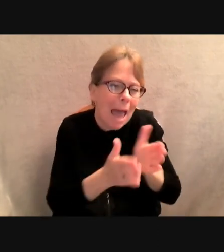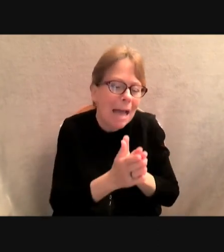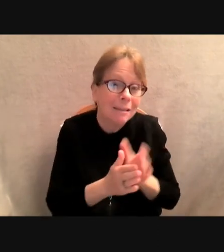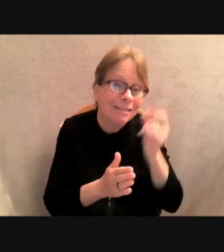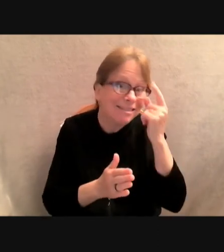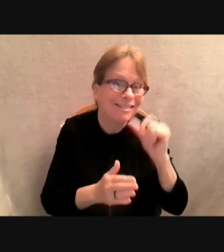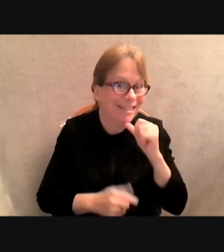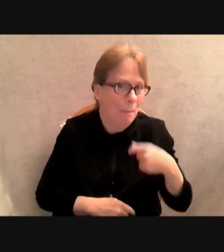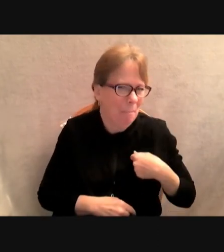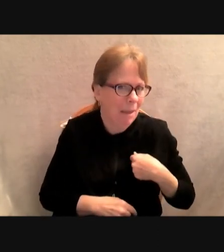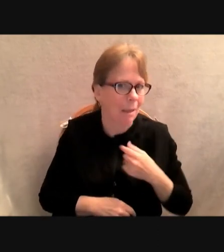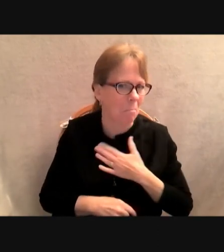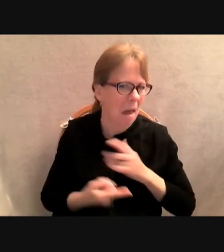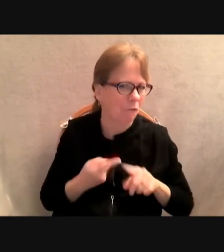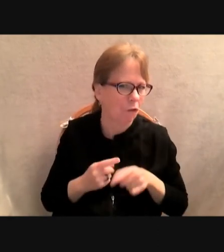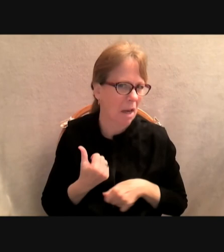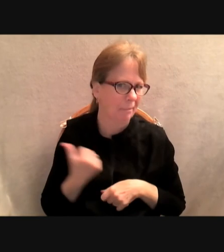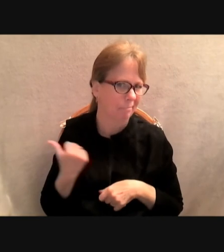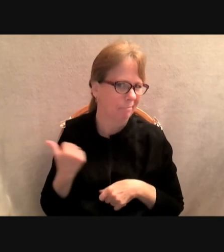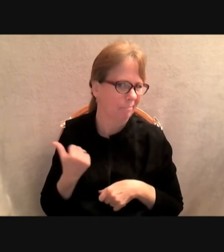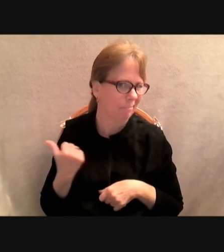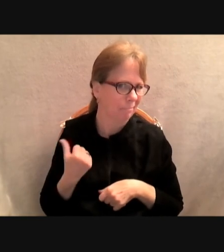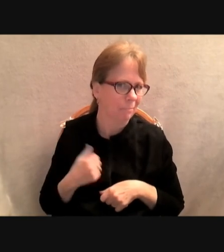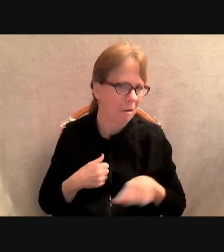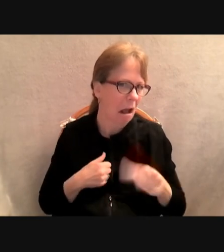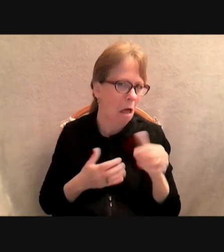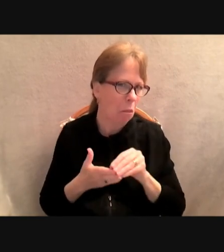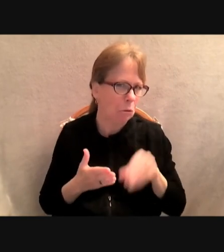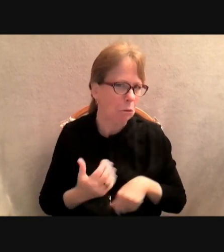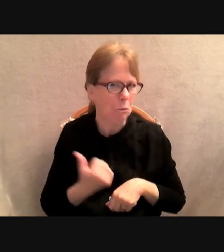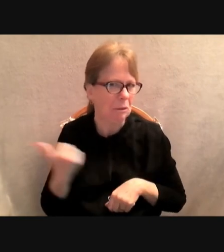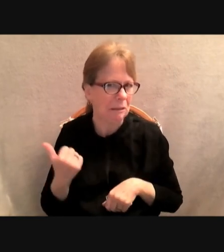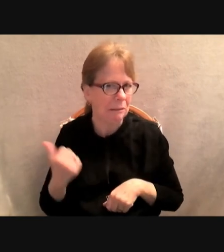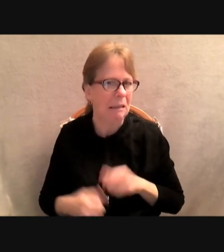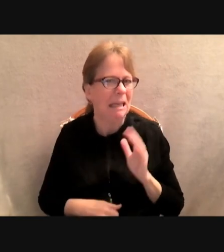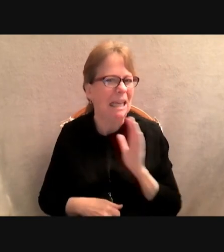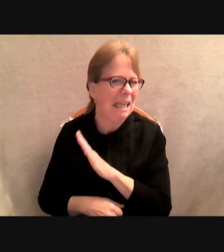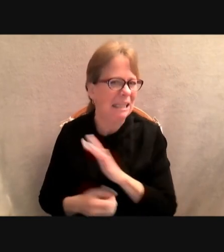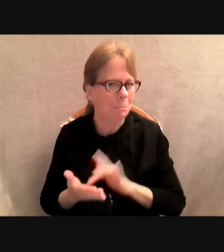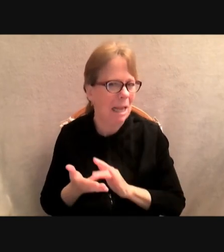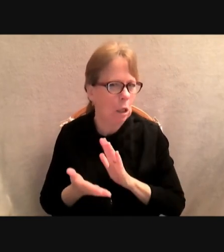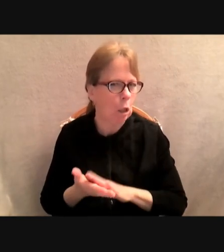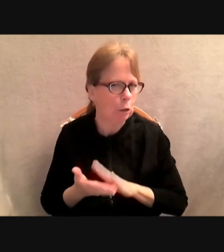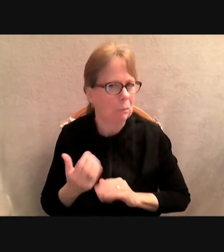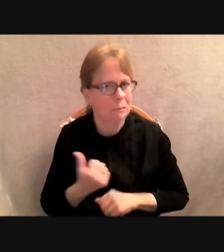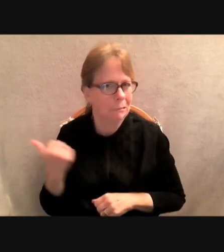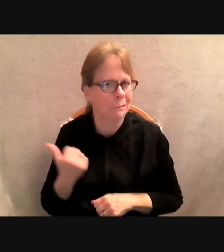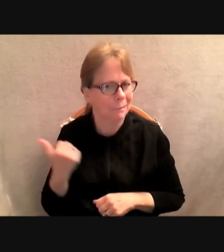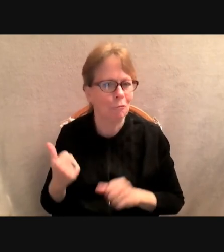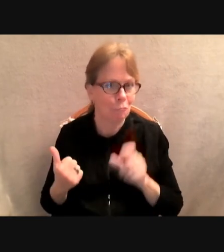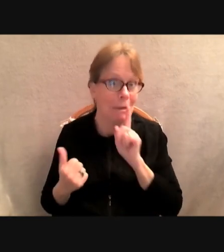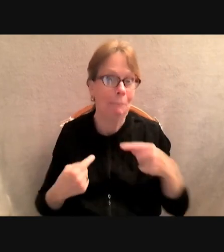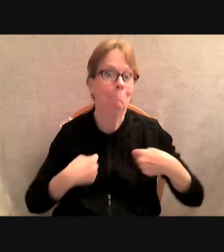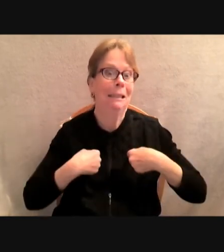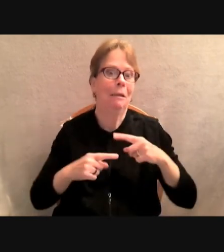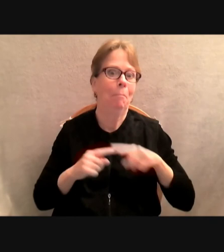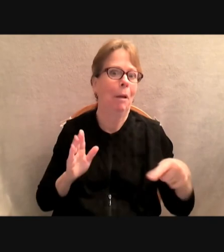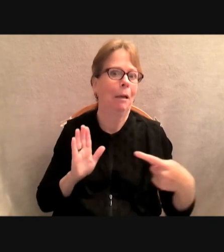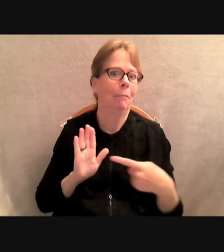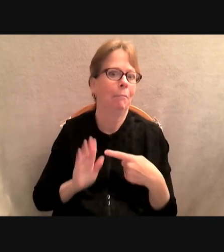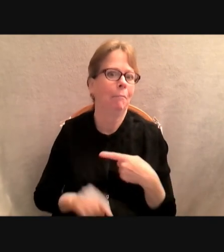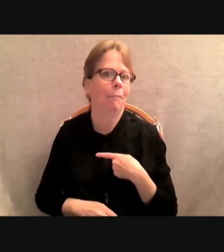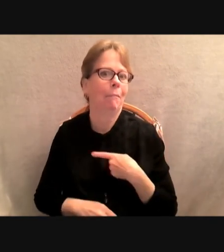know, somebody from another medical school that I know asked me to pass this along to my school to ask if anybody here is interested in